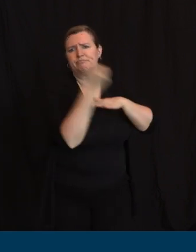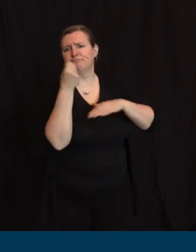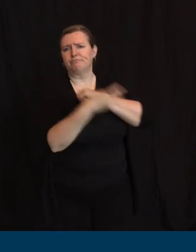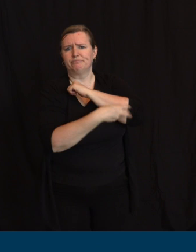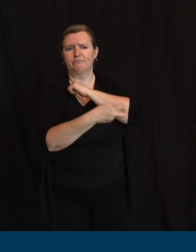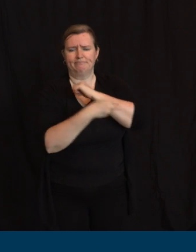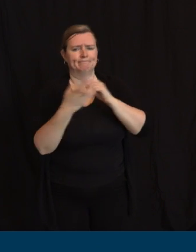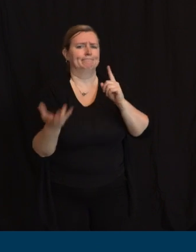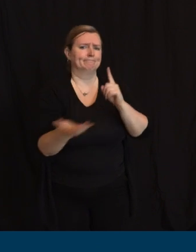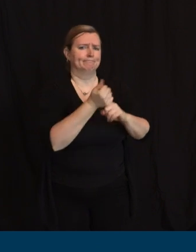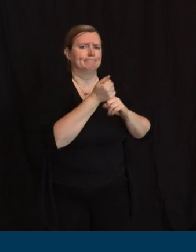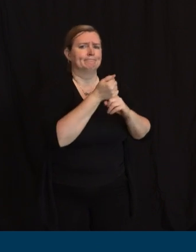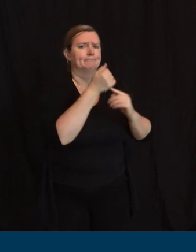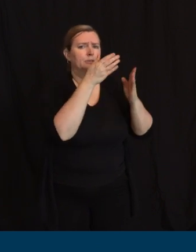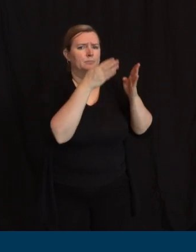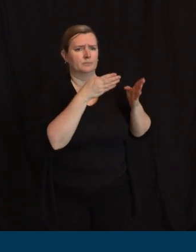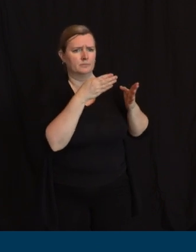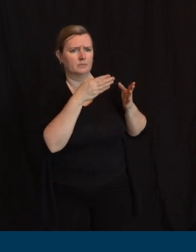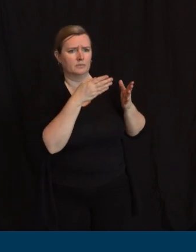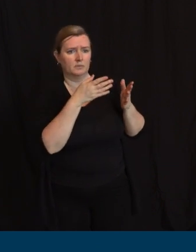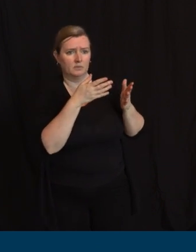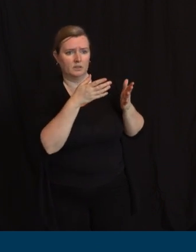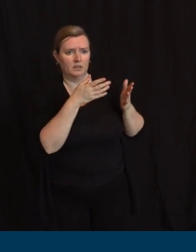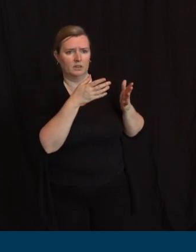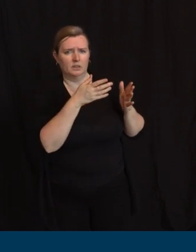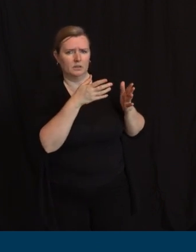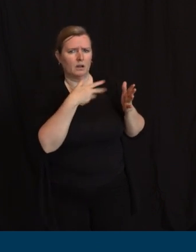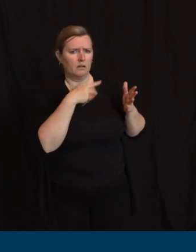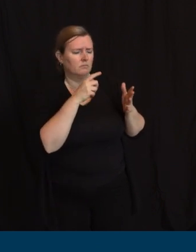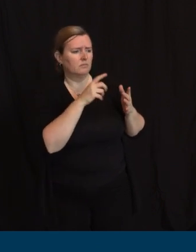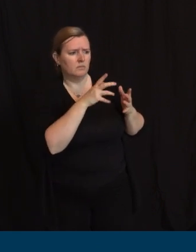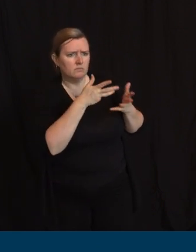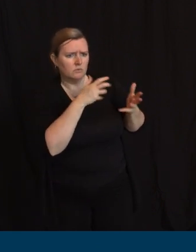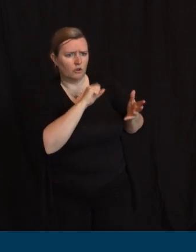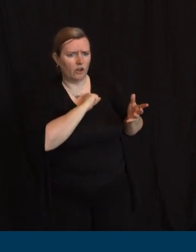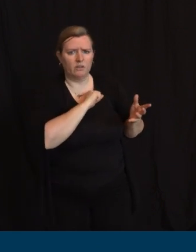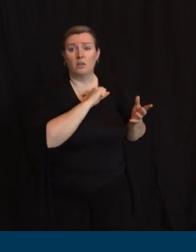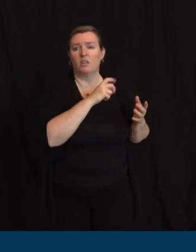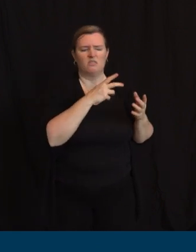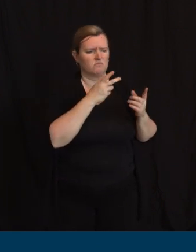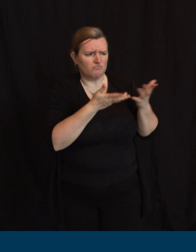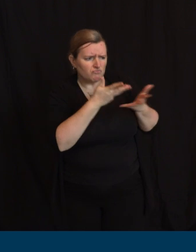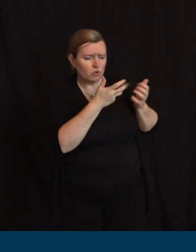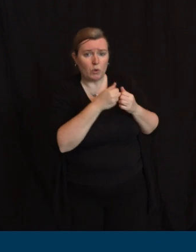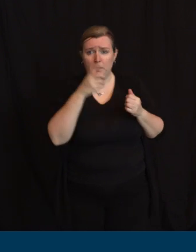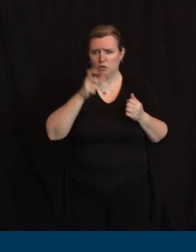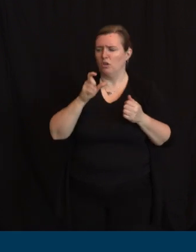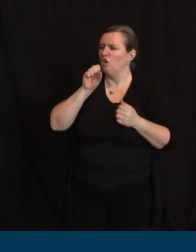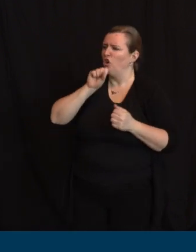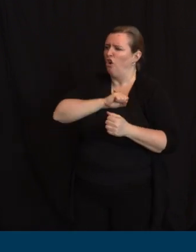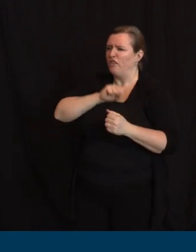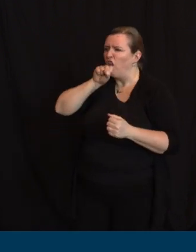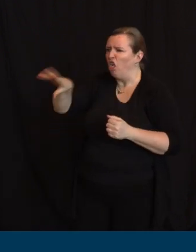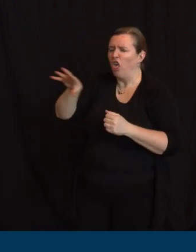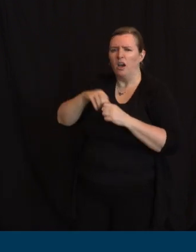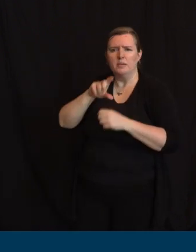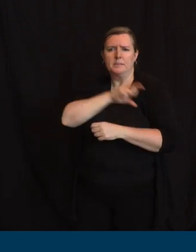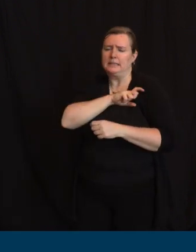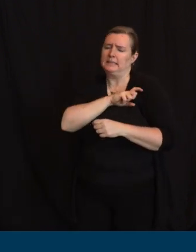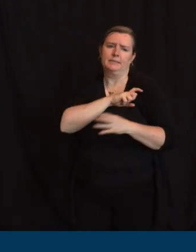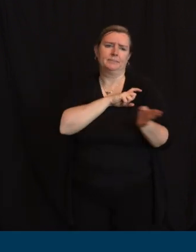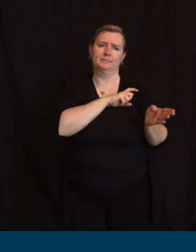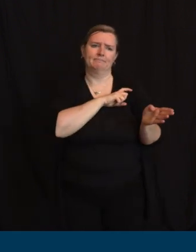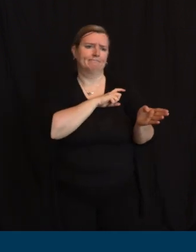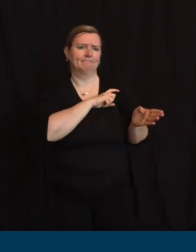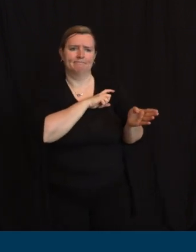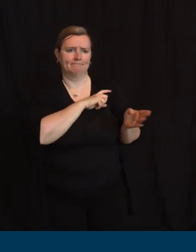he coughed on officers claiming that he had the coronavirus. In Pennsauken, police responded to an